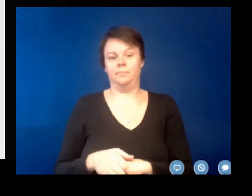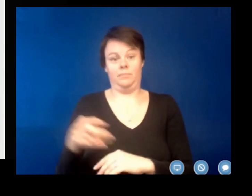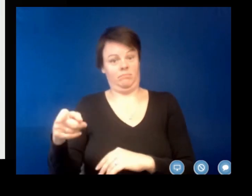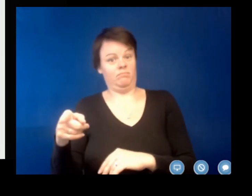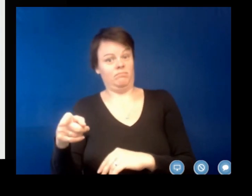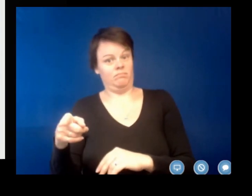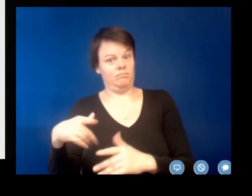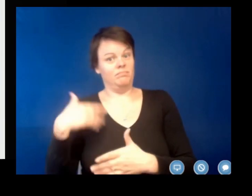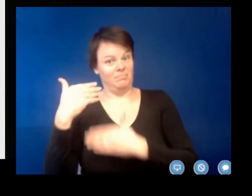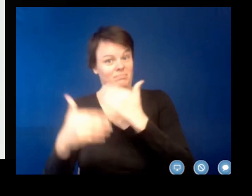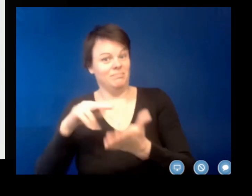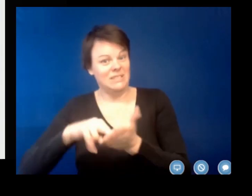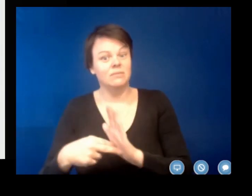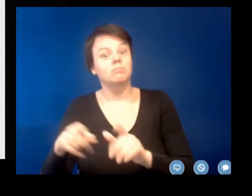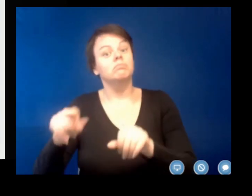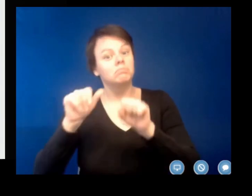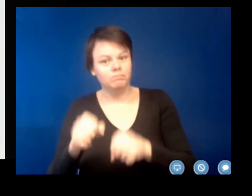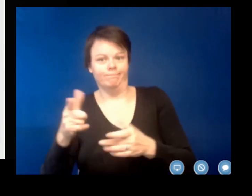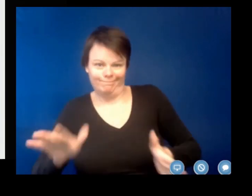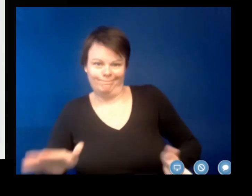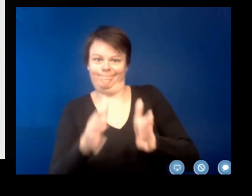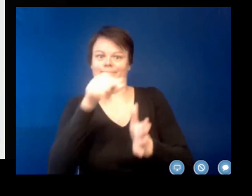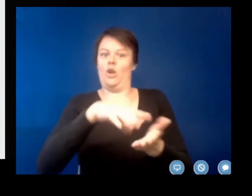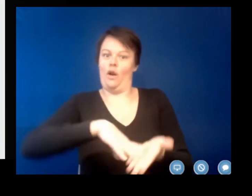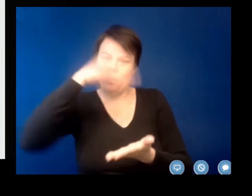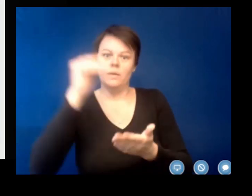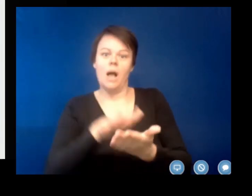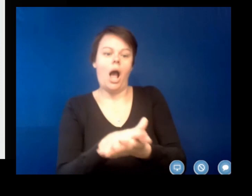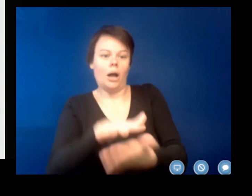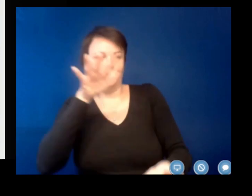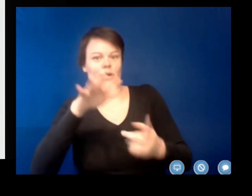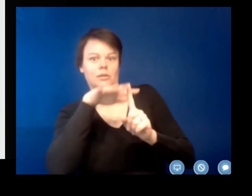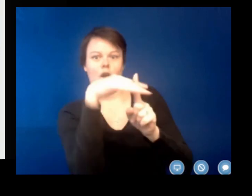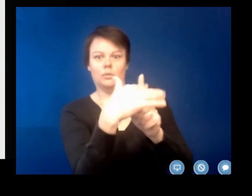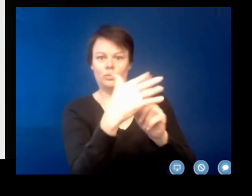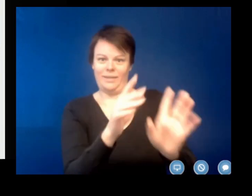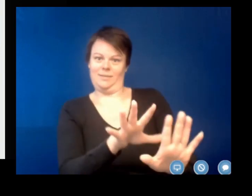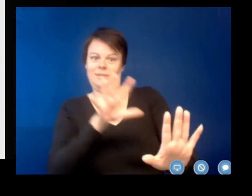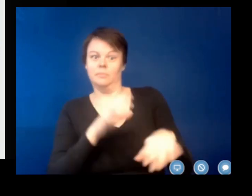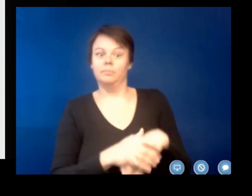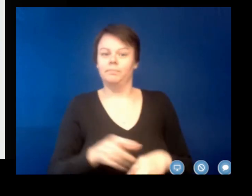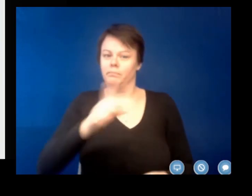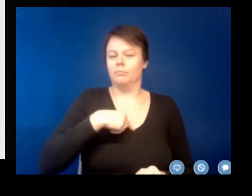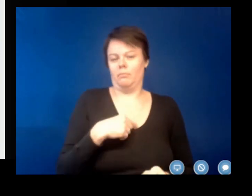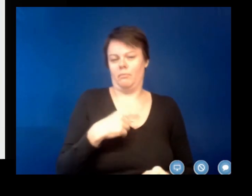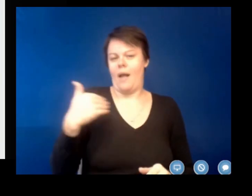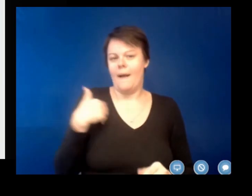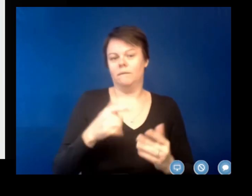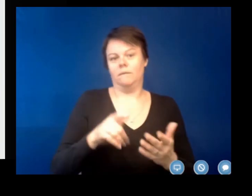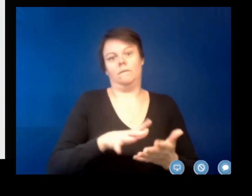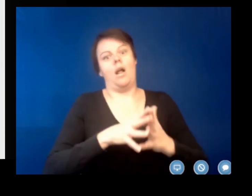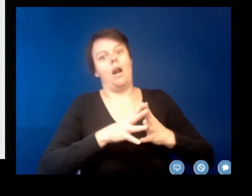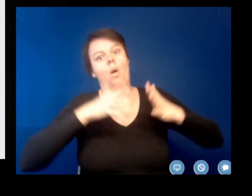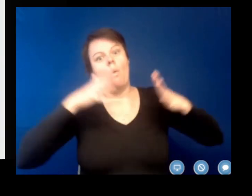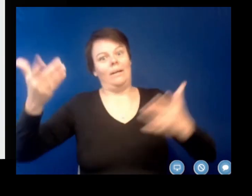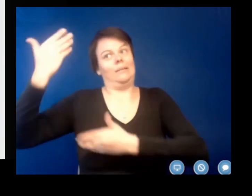reason, understanding, and reflection. So people have a high capacity for abstract